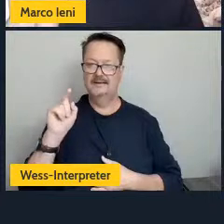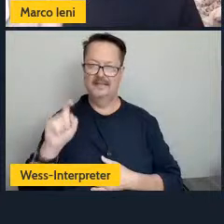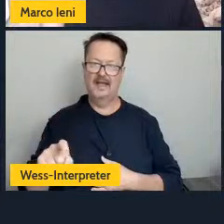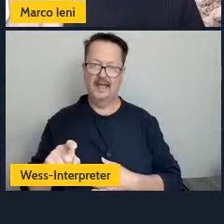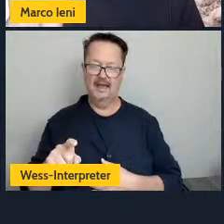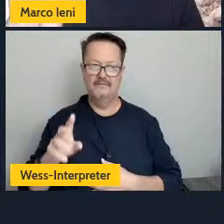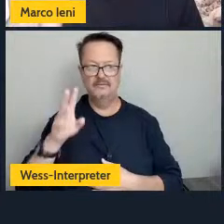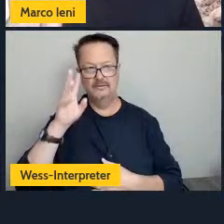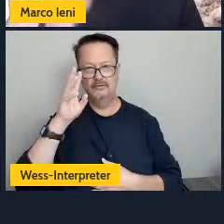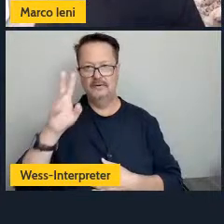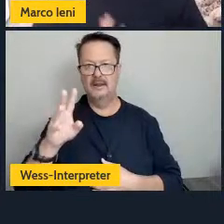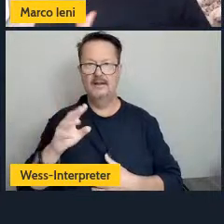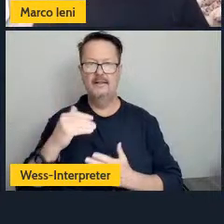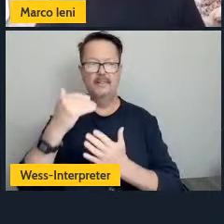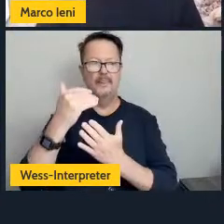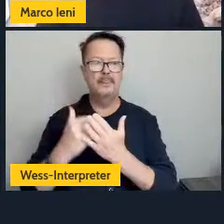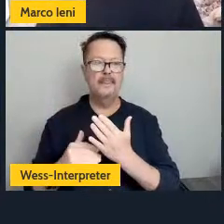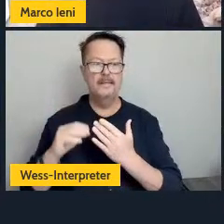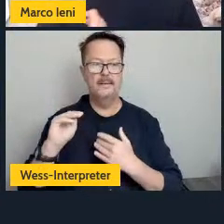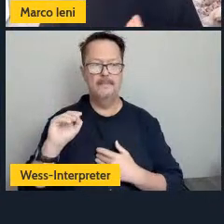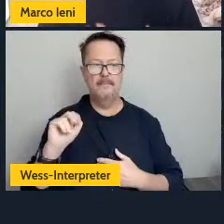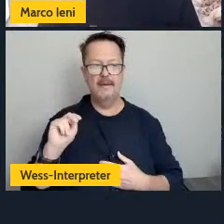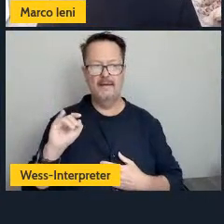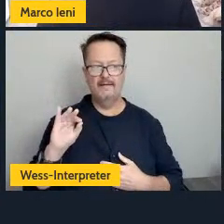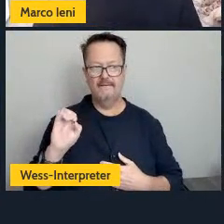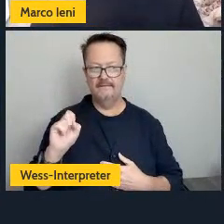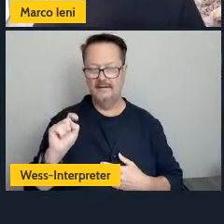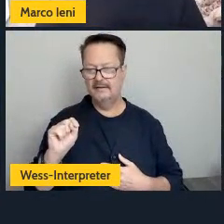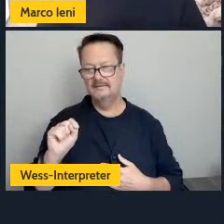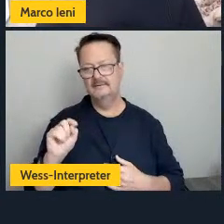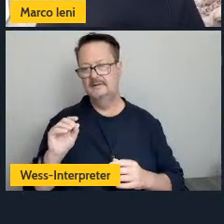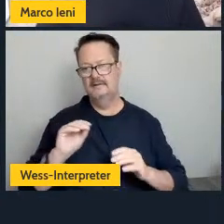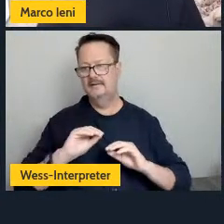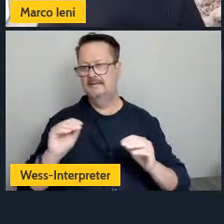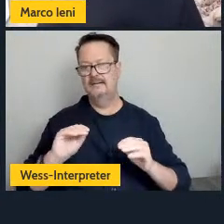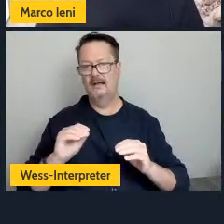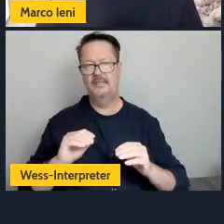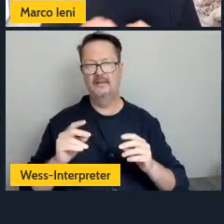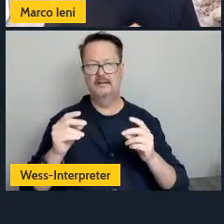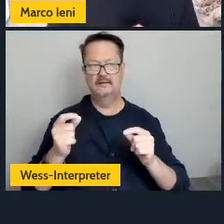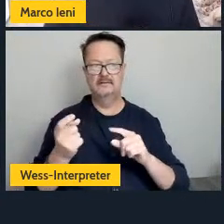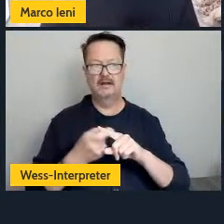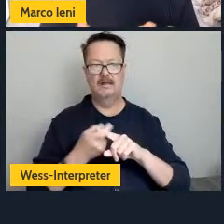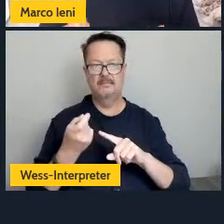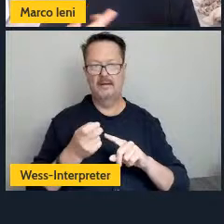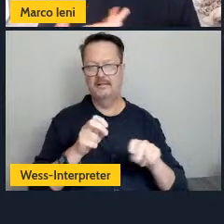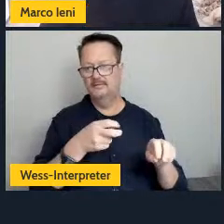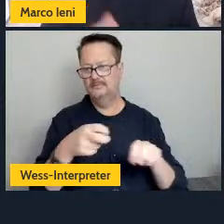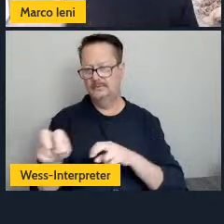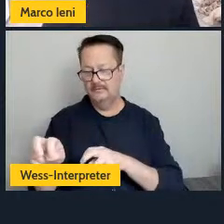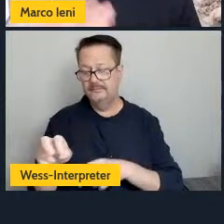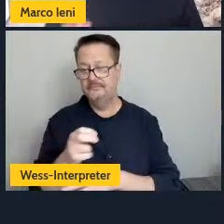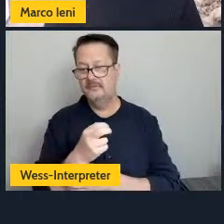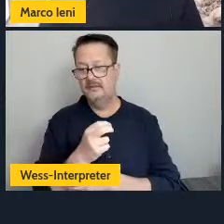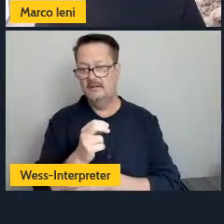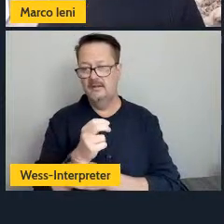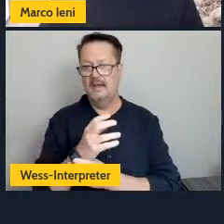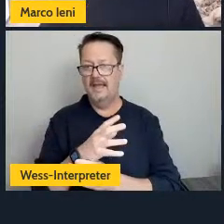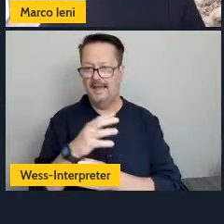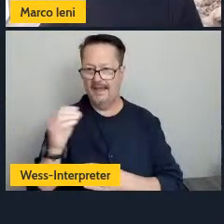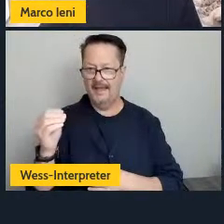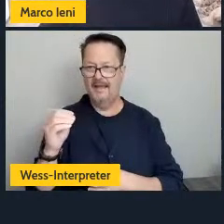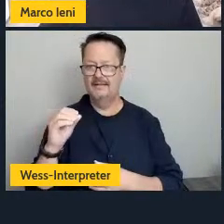map manifest because nothing is really provided by default from Helm. And the devs needs